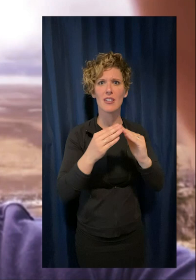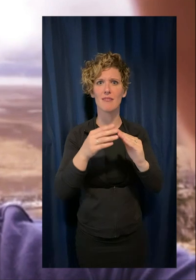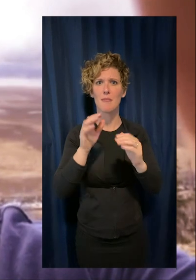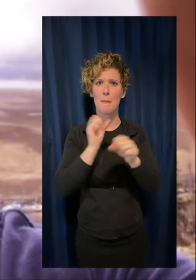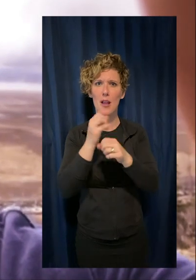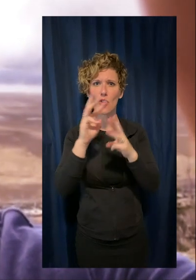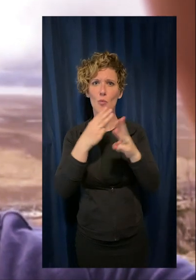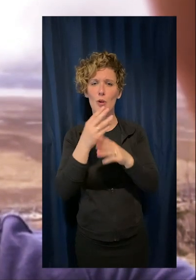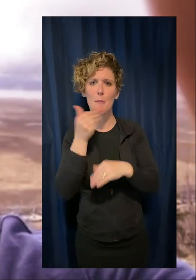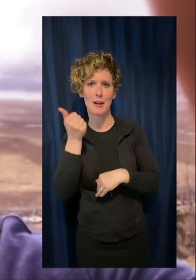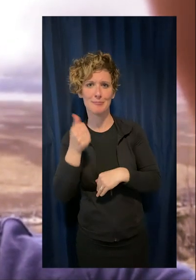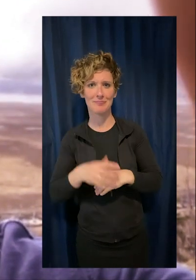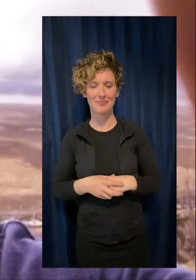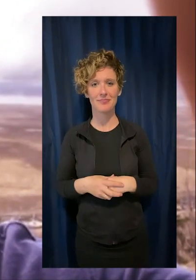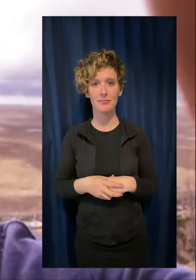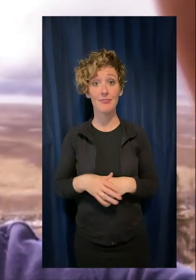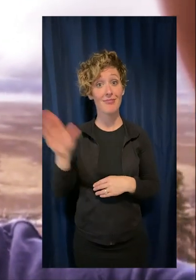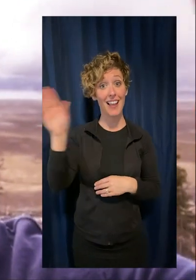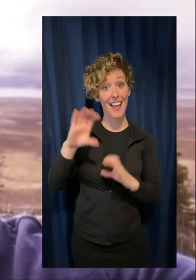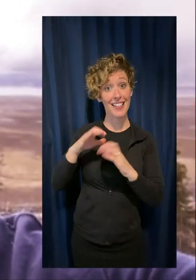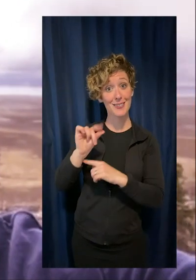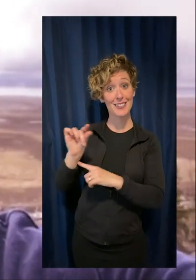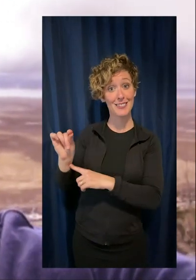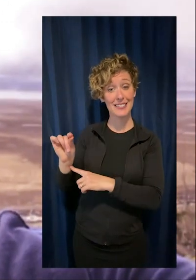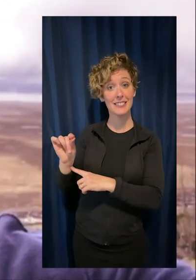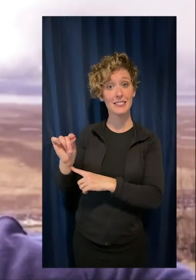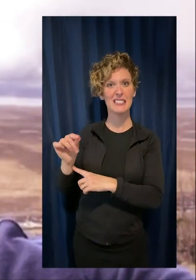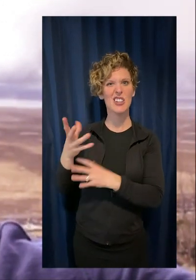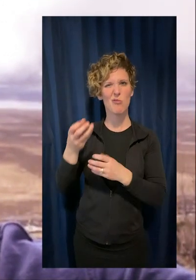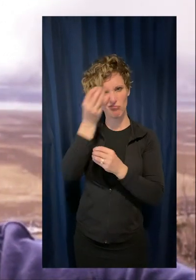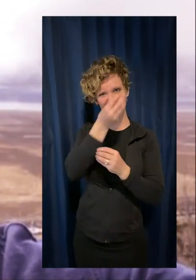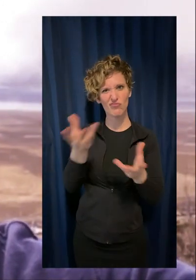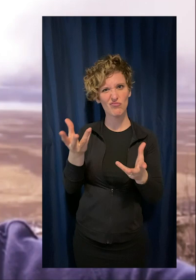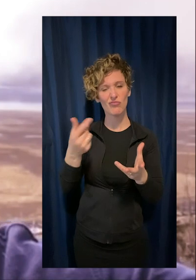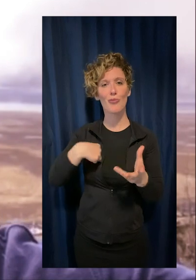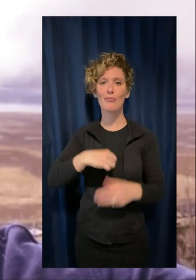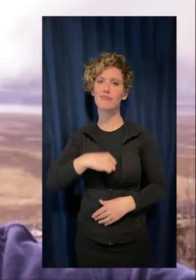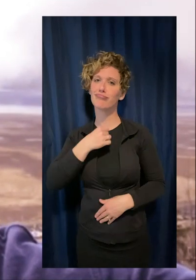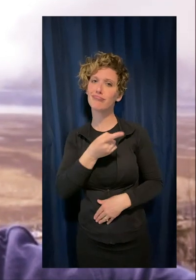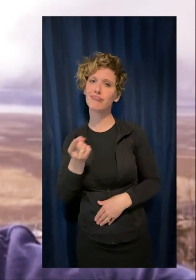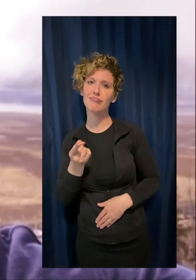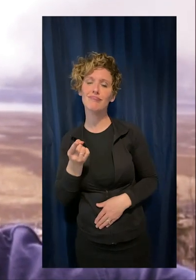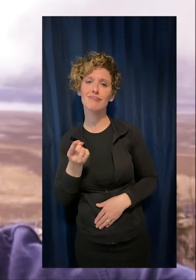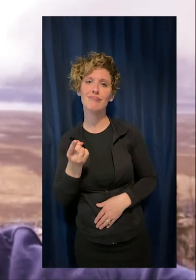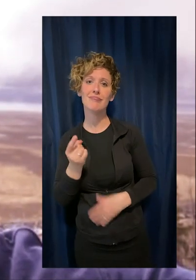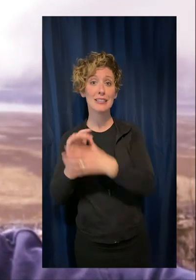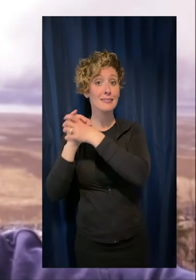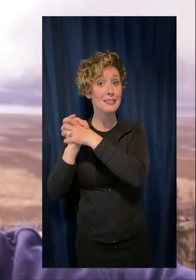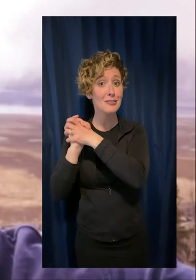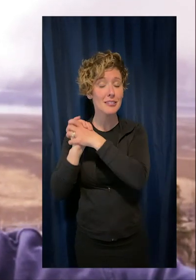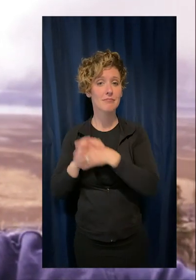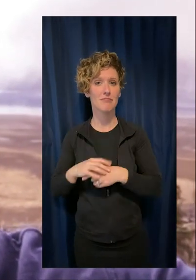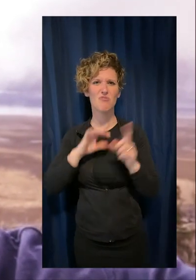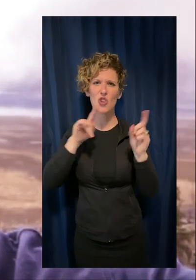Hey, class of 2020, just wanted you to know that we are super proud of you. Congratulations. Go on, do great things, and we're looking forward to hearing all